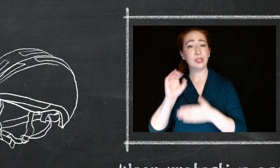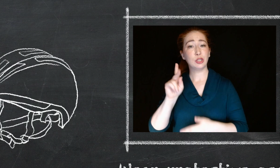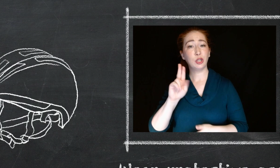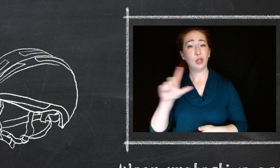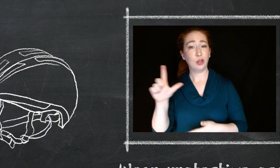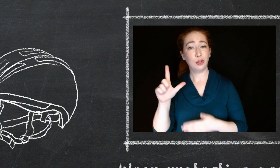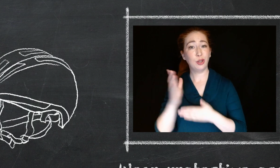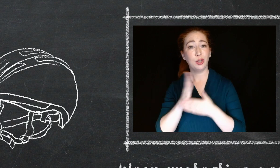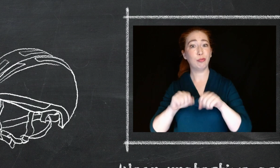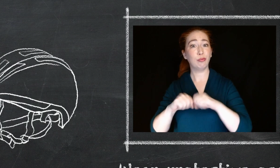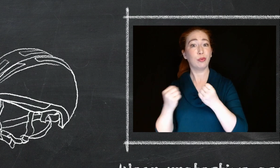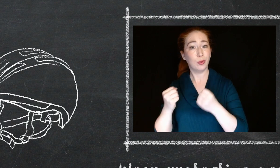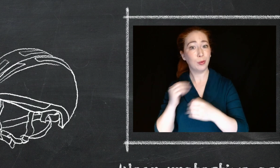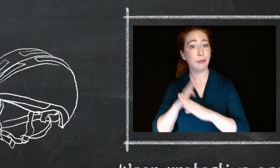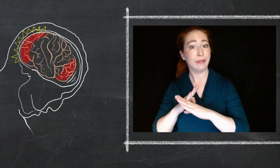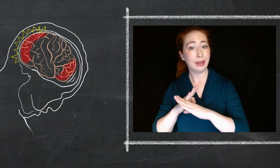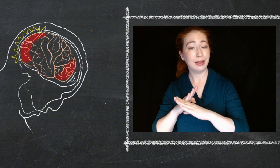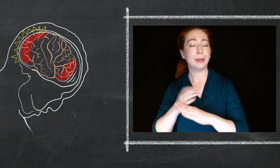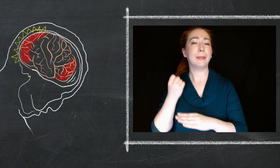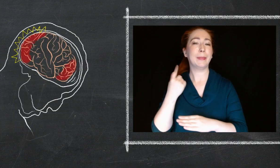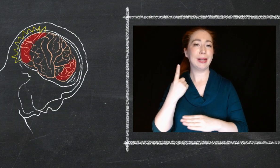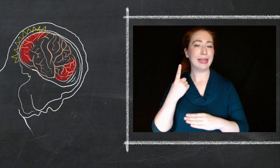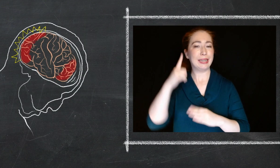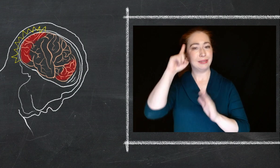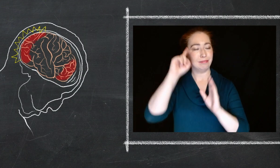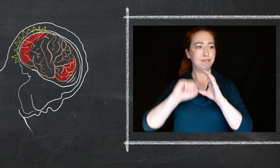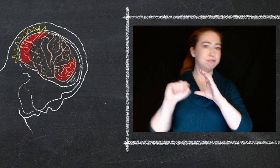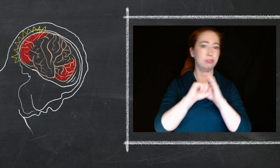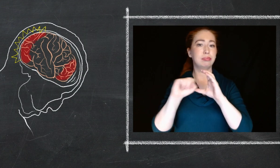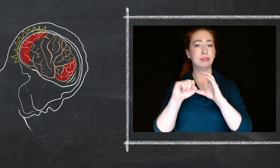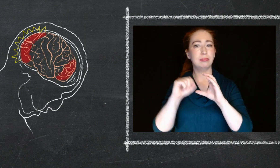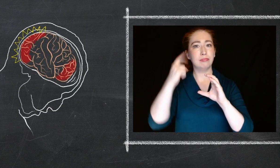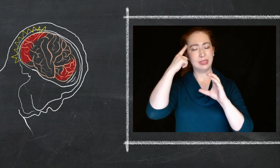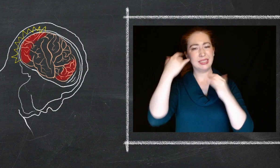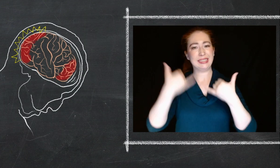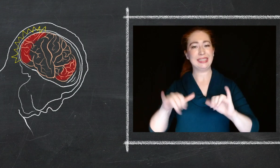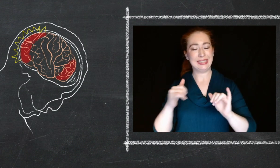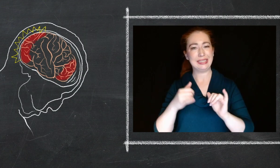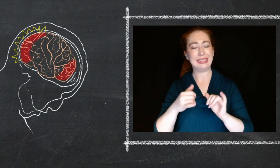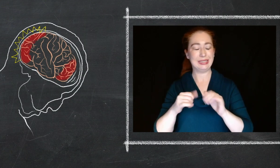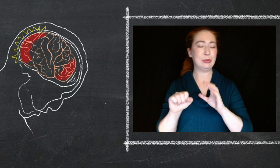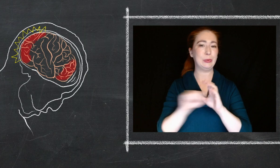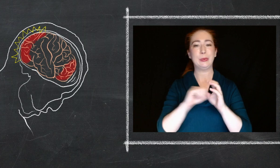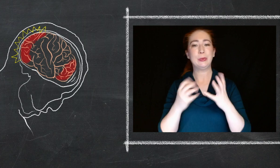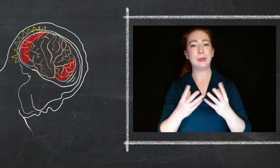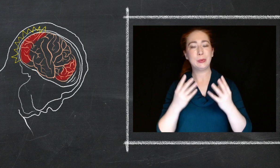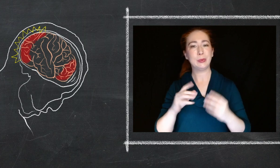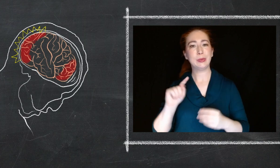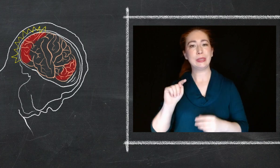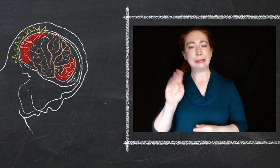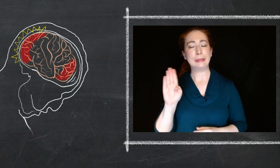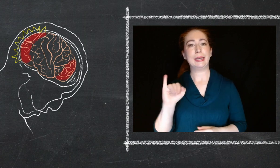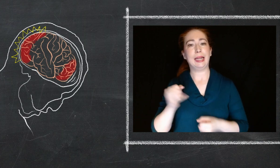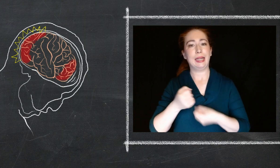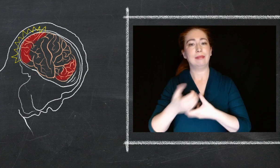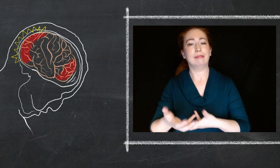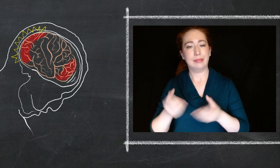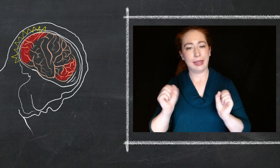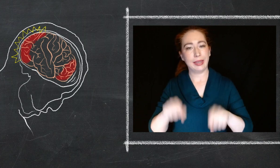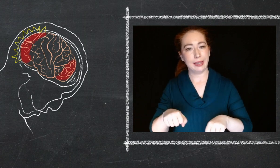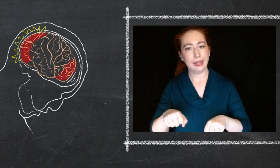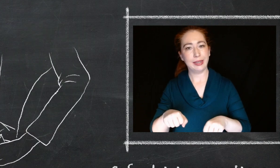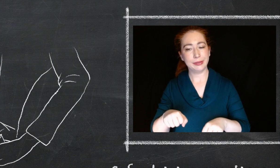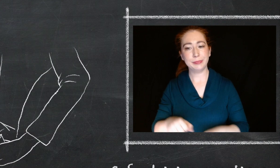prevent skull fractures, they do not prevent brain injury that occurs when the brain bounces around inside